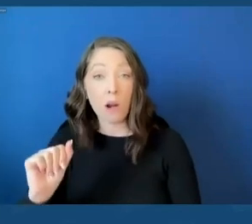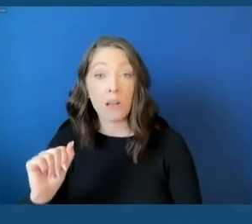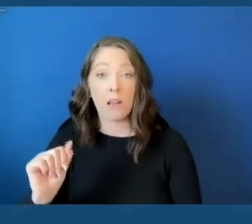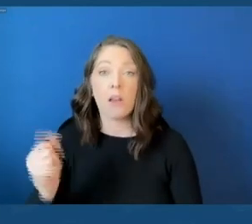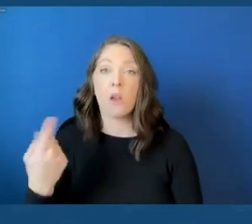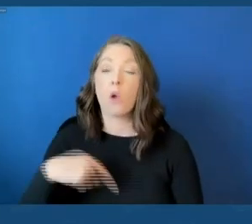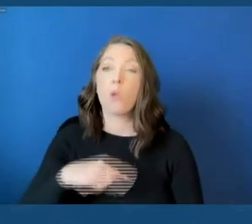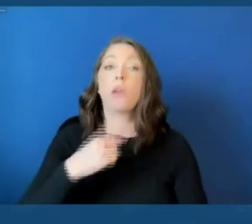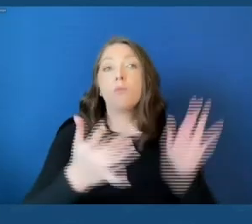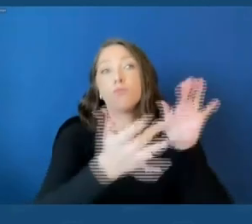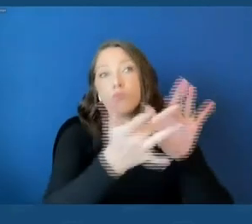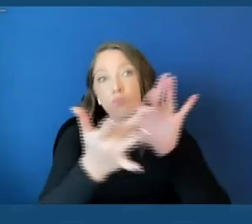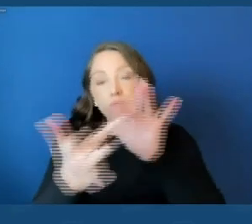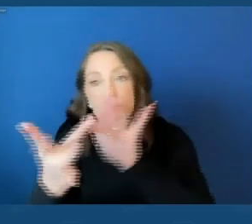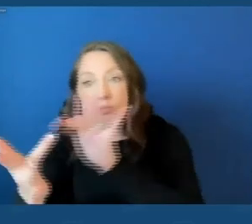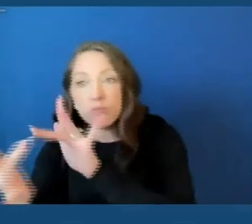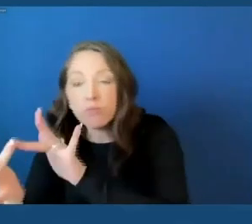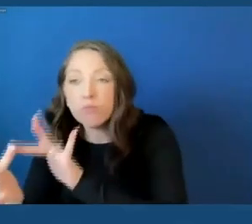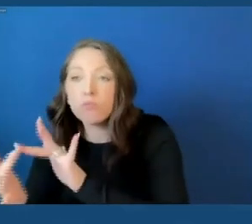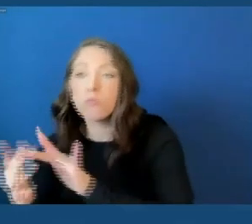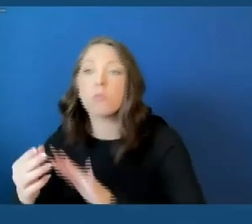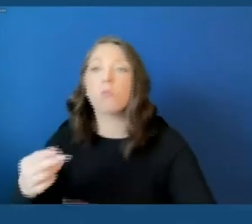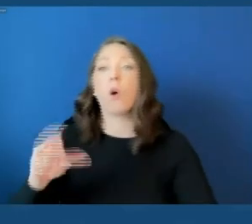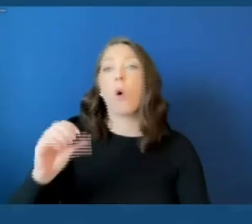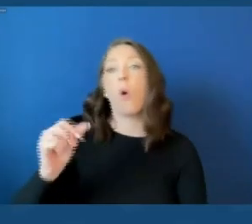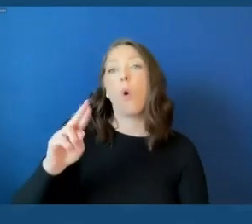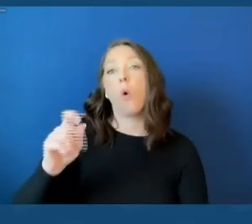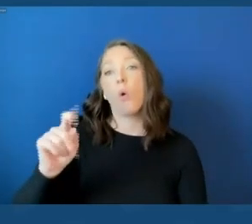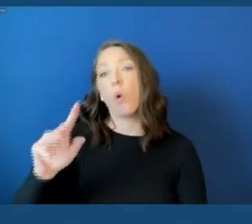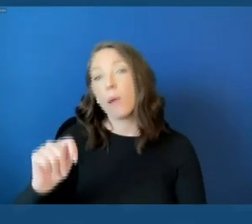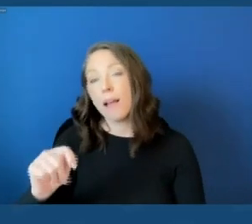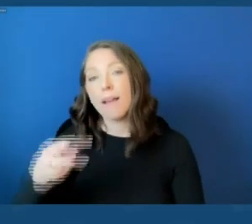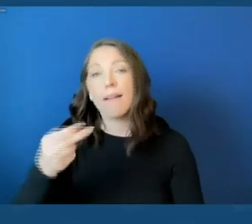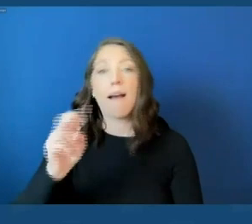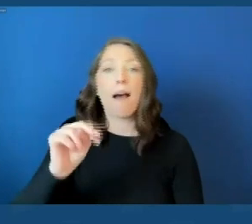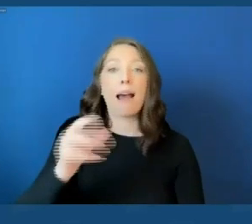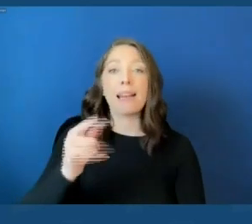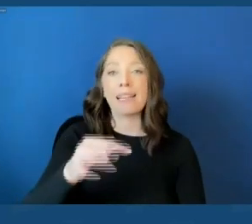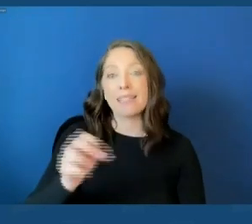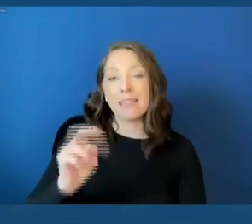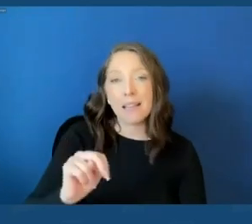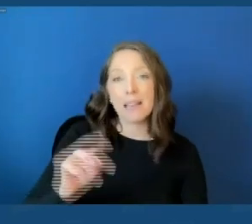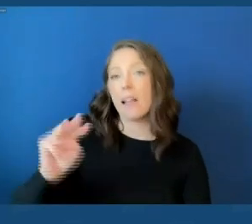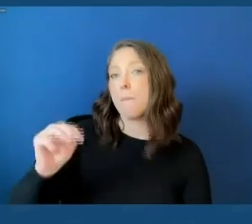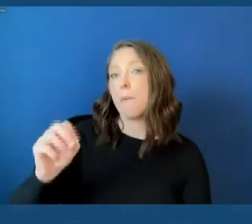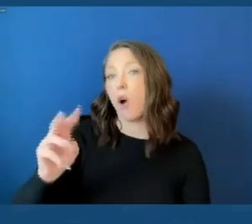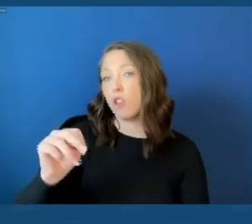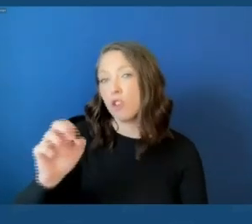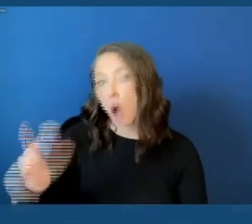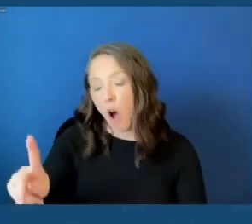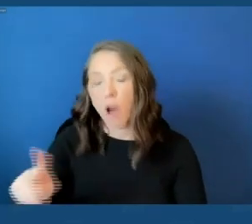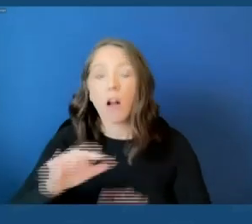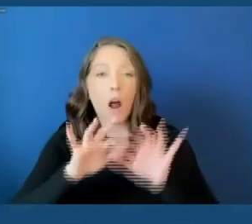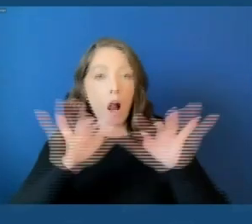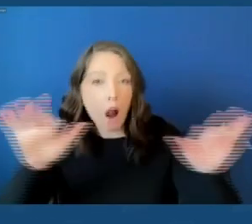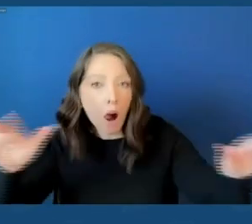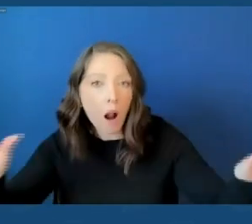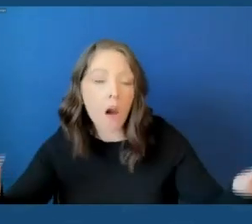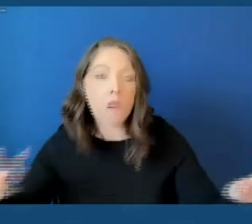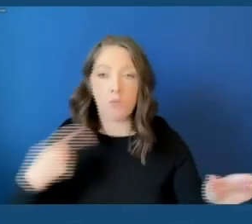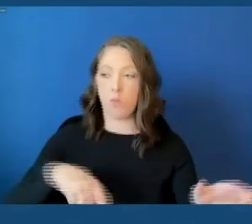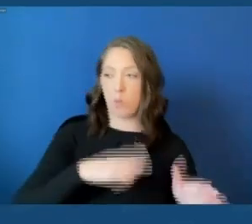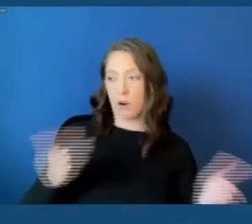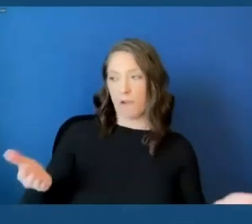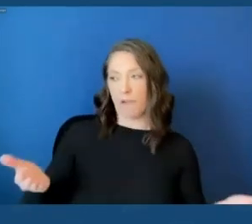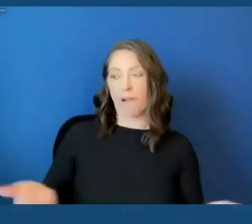from Orient to Huntington, from Montauk to Amityville. We are here to provide